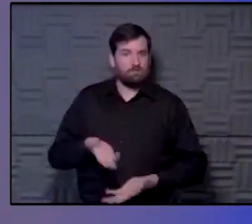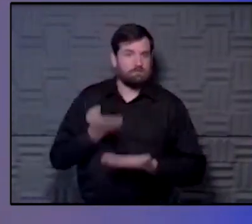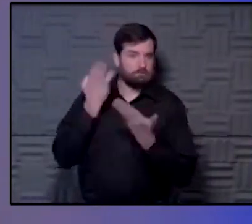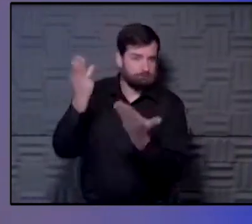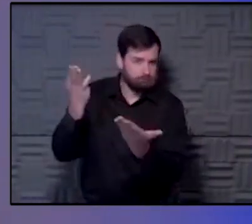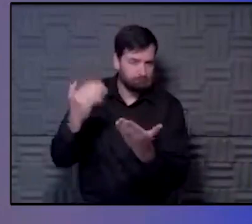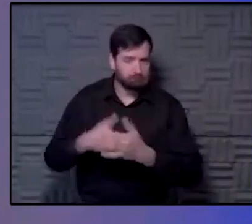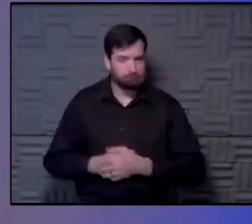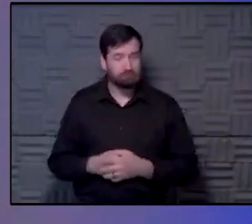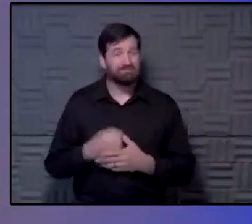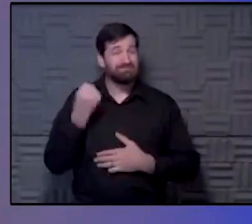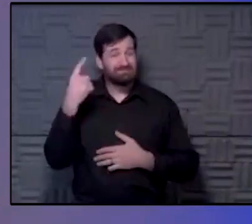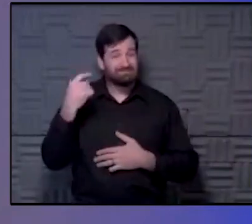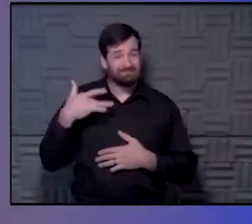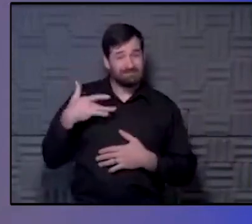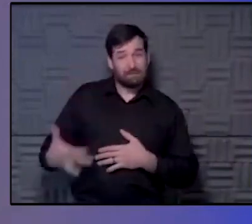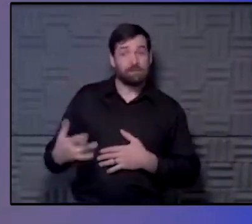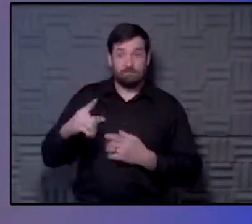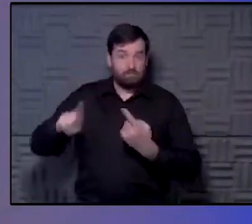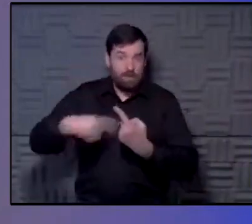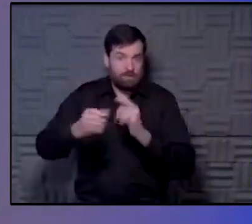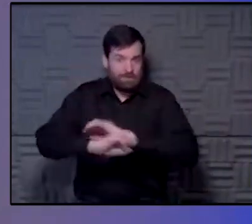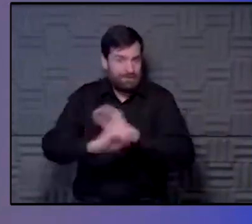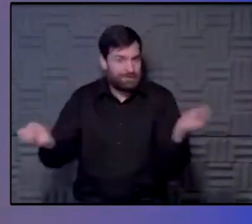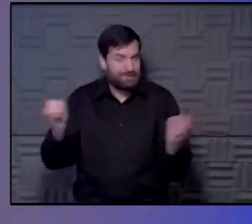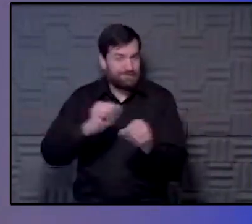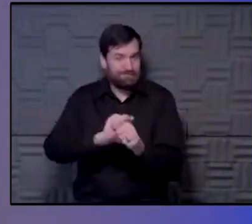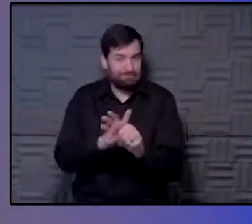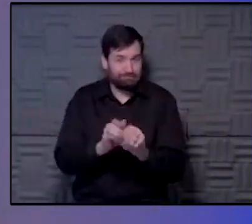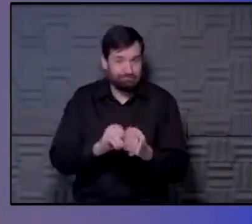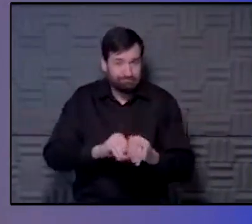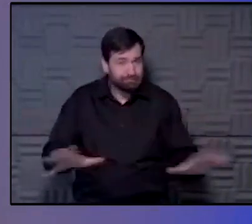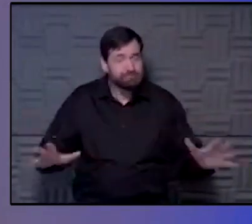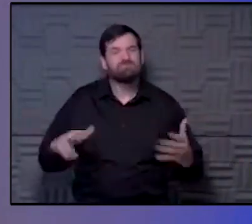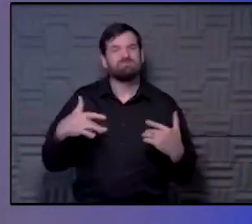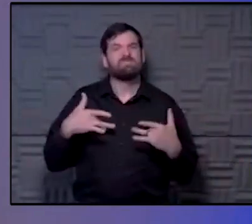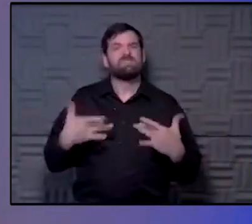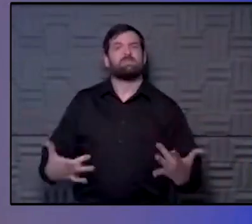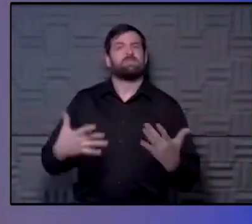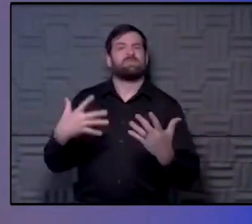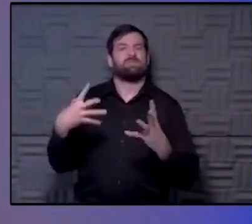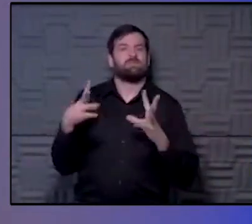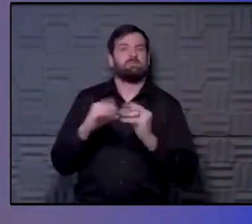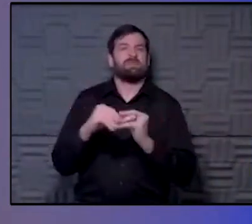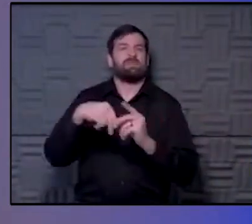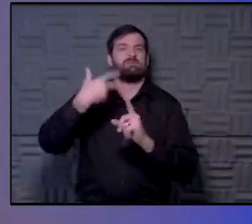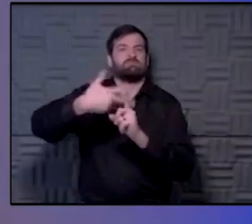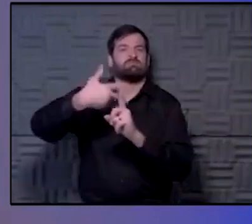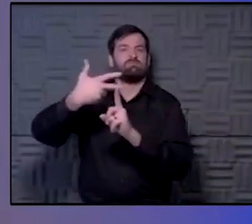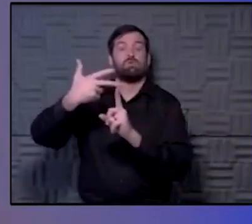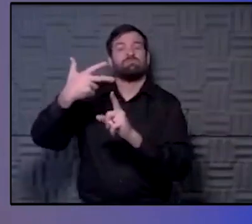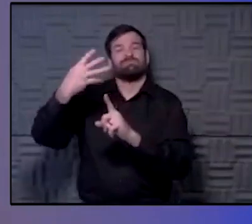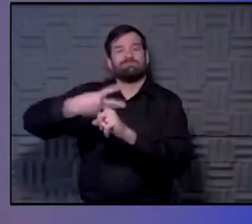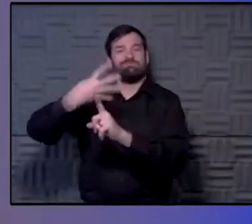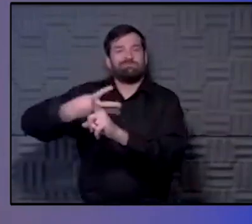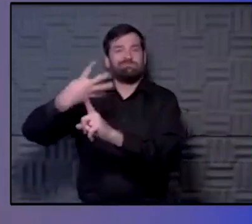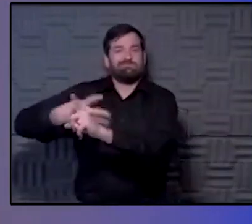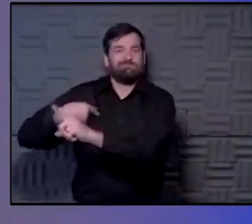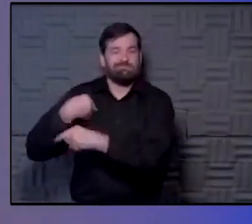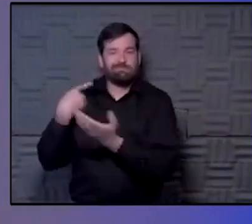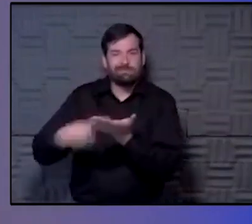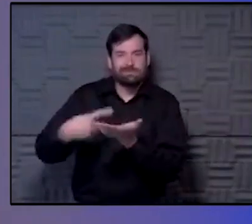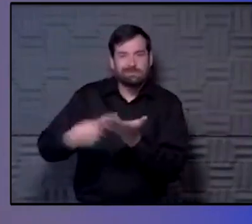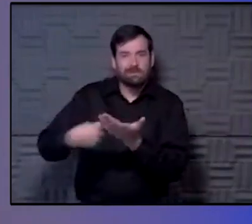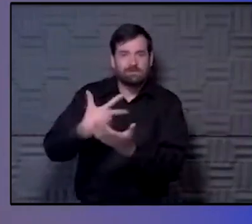We usually, in a year when there's not a global pandemic going on, we'd usually meet 3 times a year to talk about vaccine